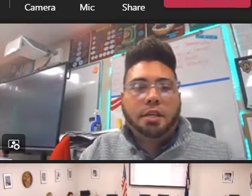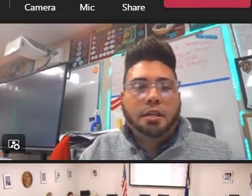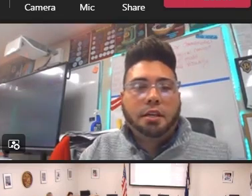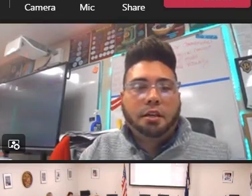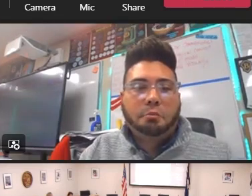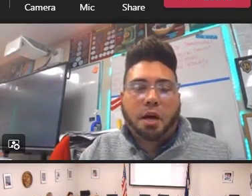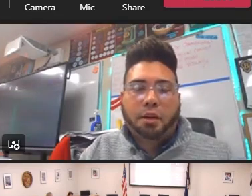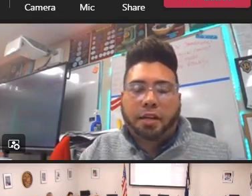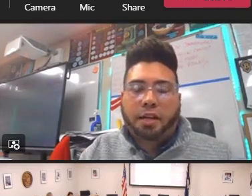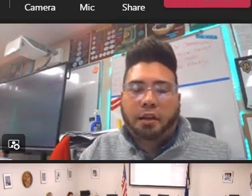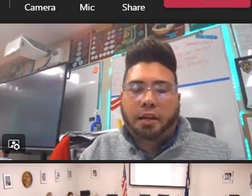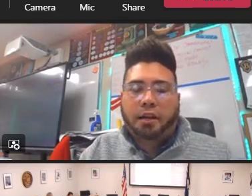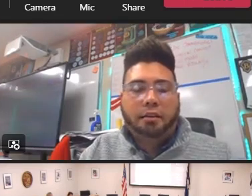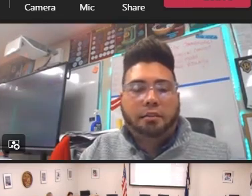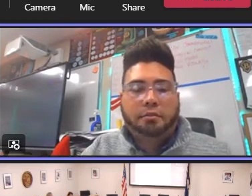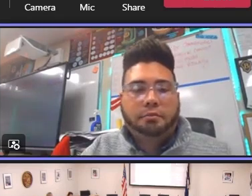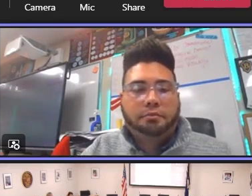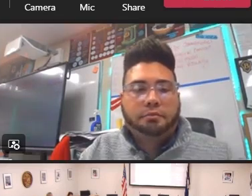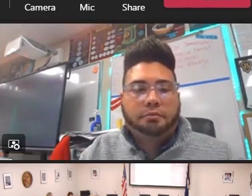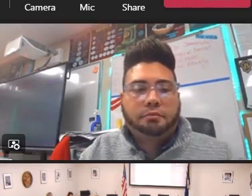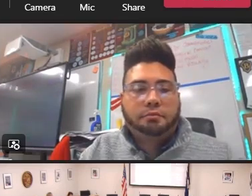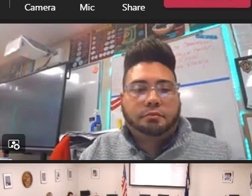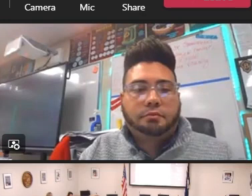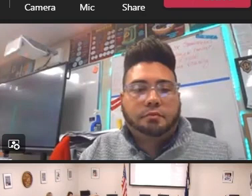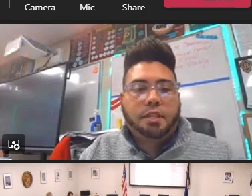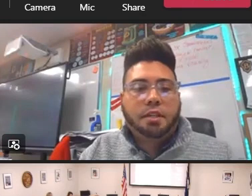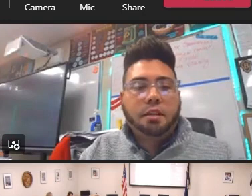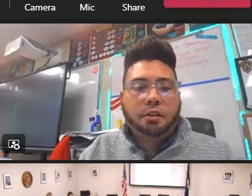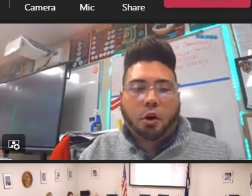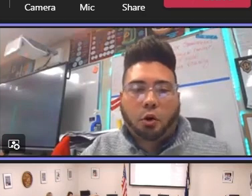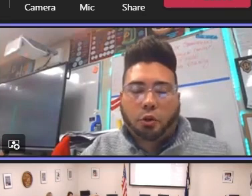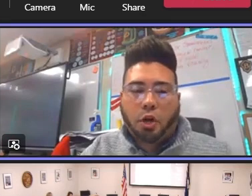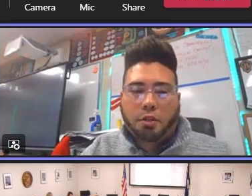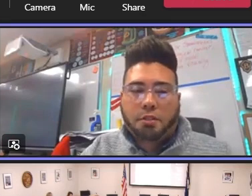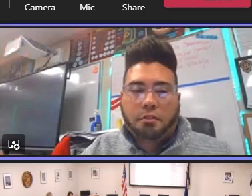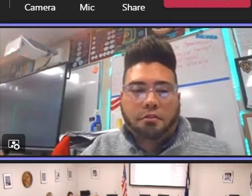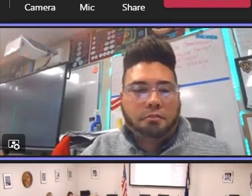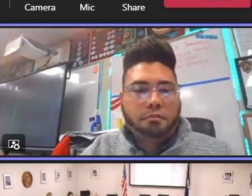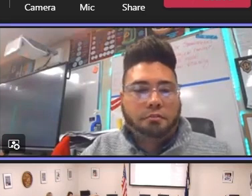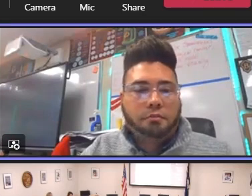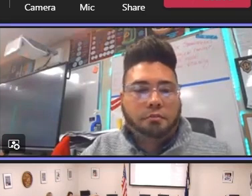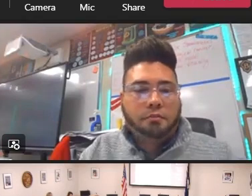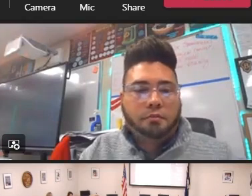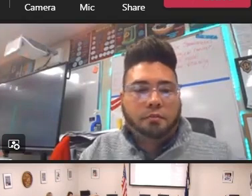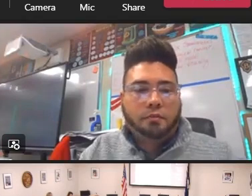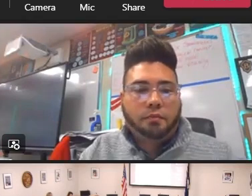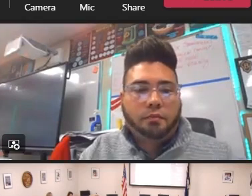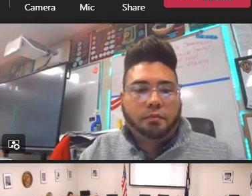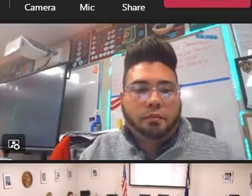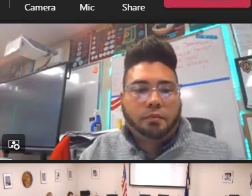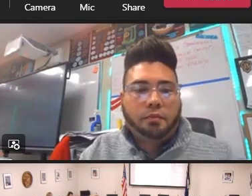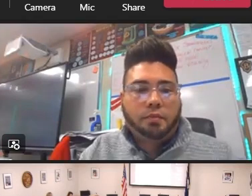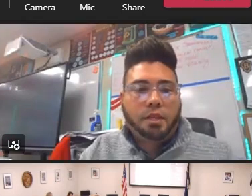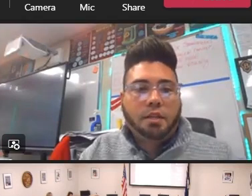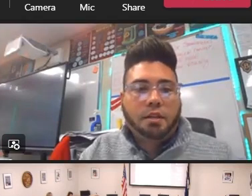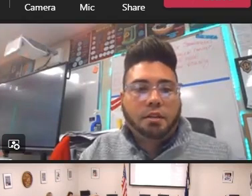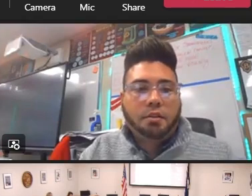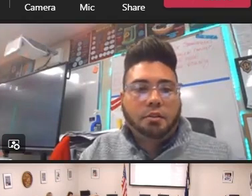Here. Melanie Callahan. Present. Carla Lawson.